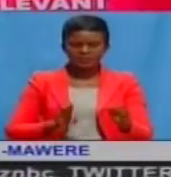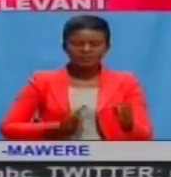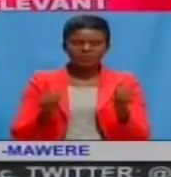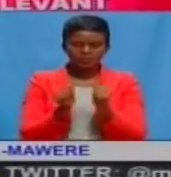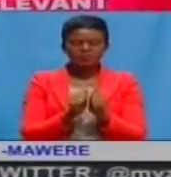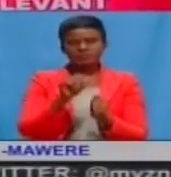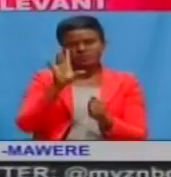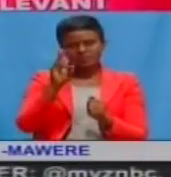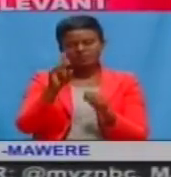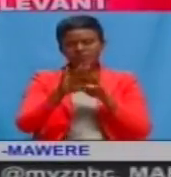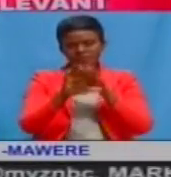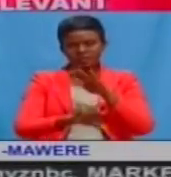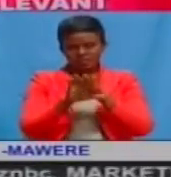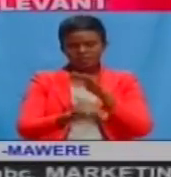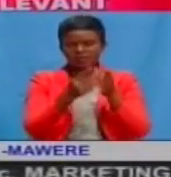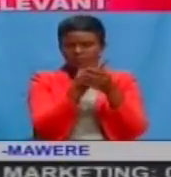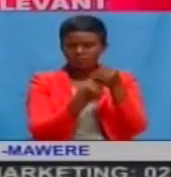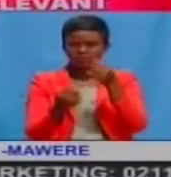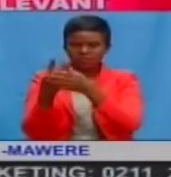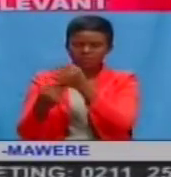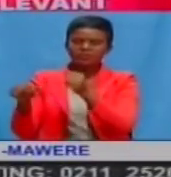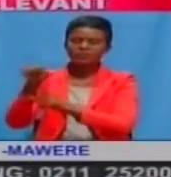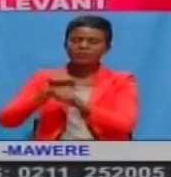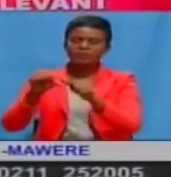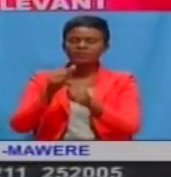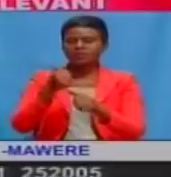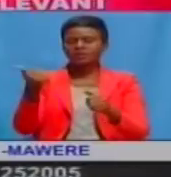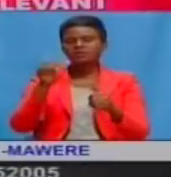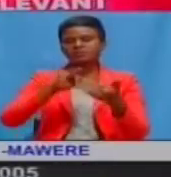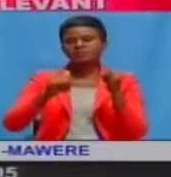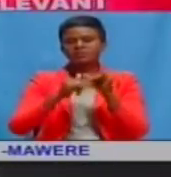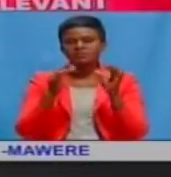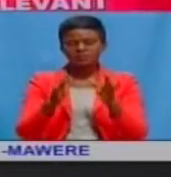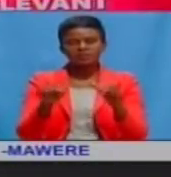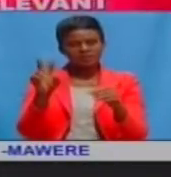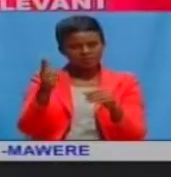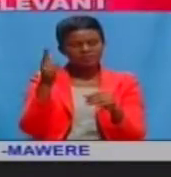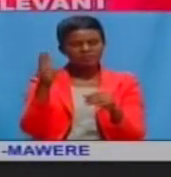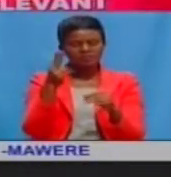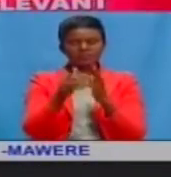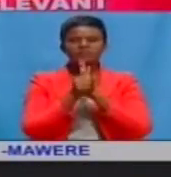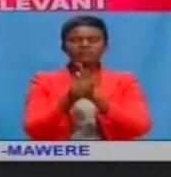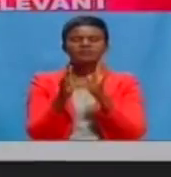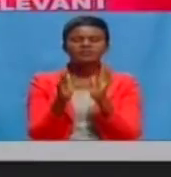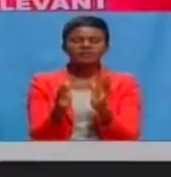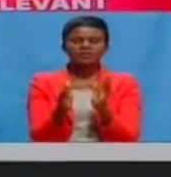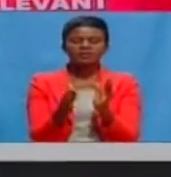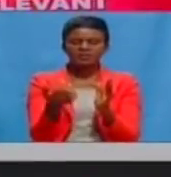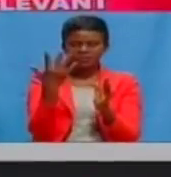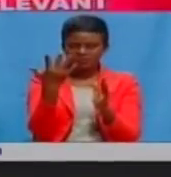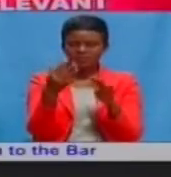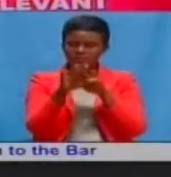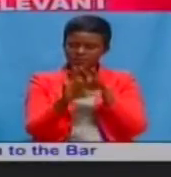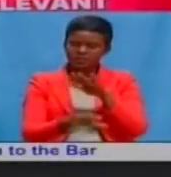impressive 7 under from both rounds. Another South African, Colin Nell, is second on the leaders board with 5